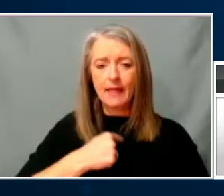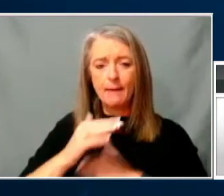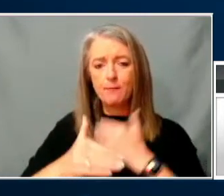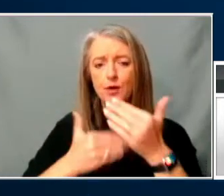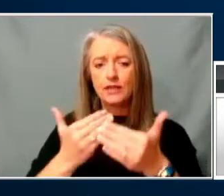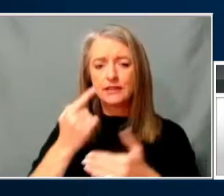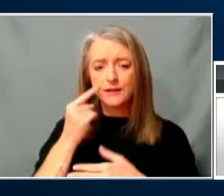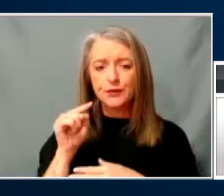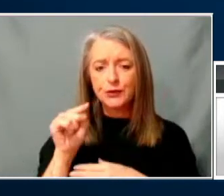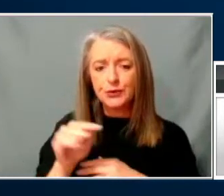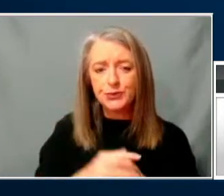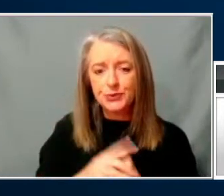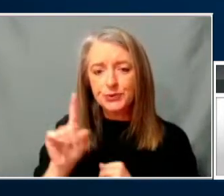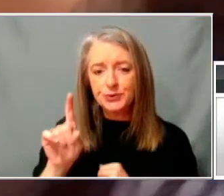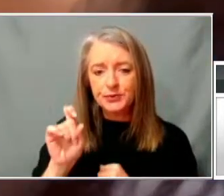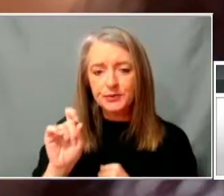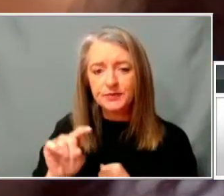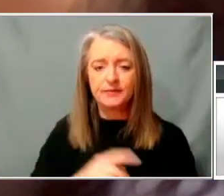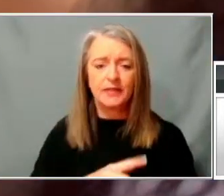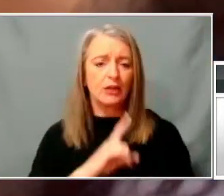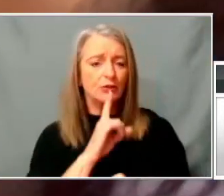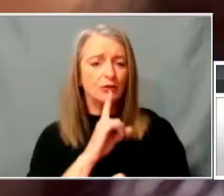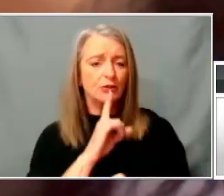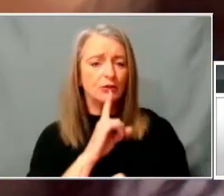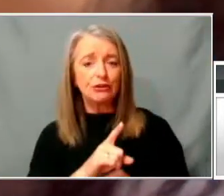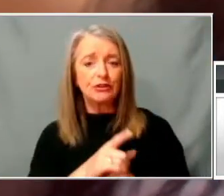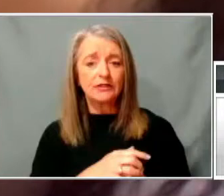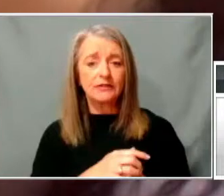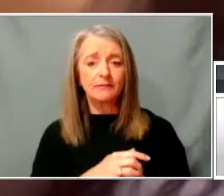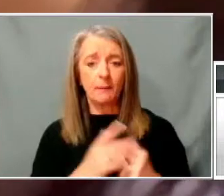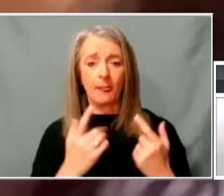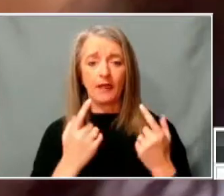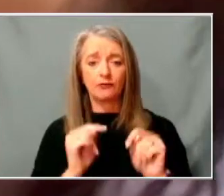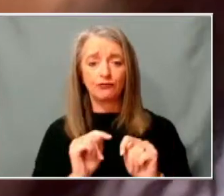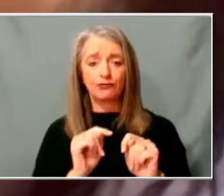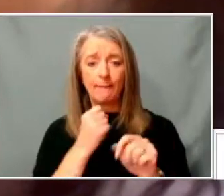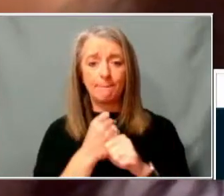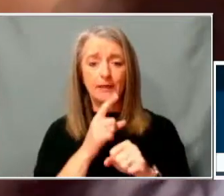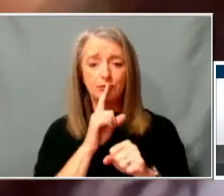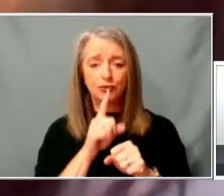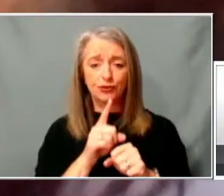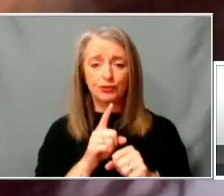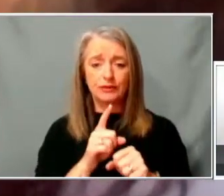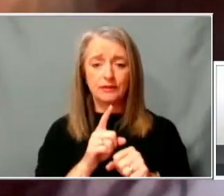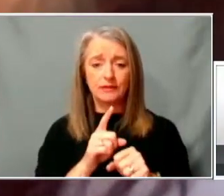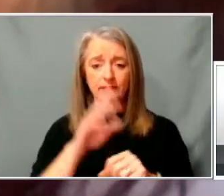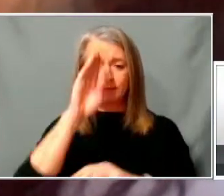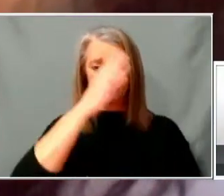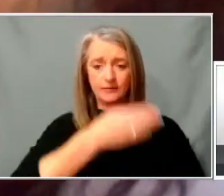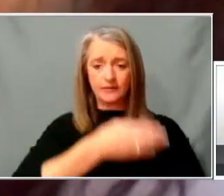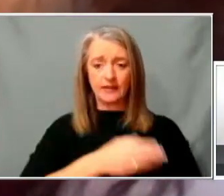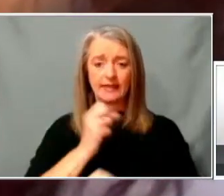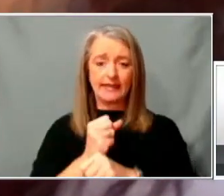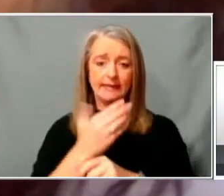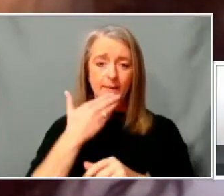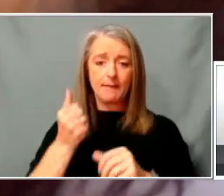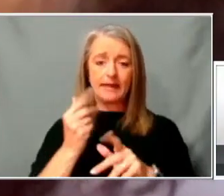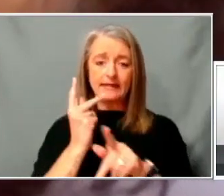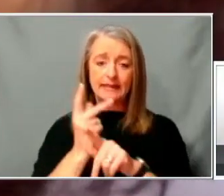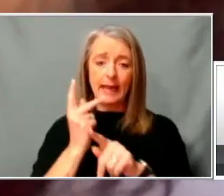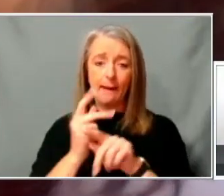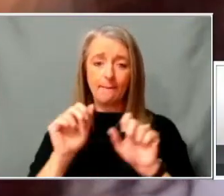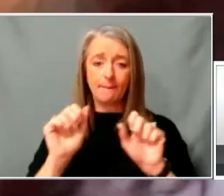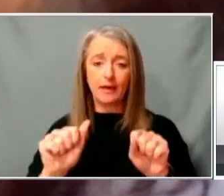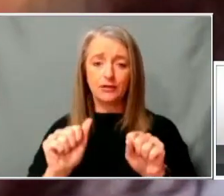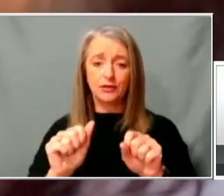you. Sure, absolutely. I just try to make sure that my son gets the best care possible. And when we